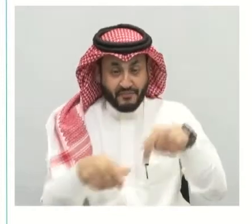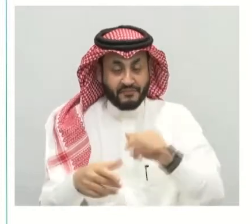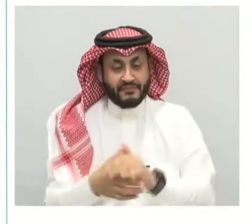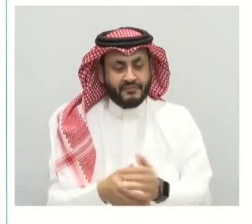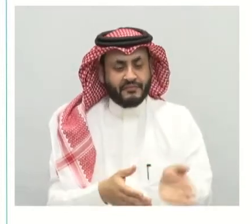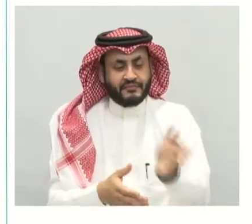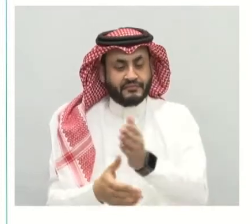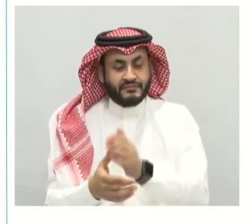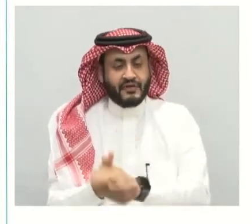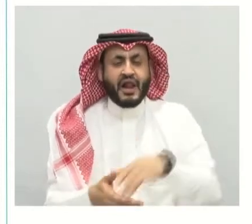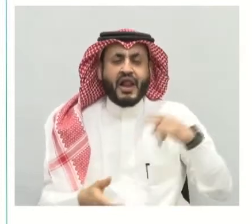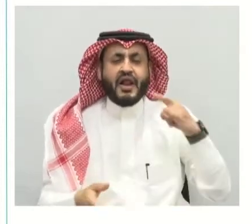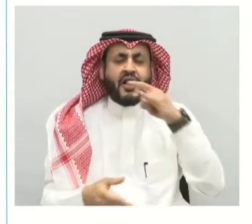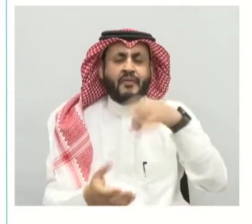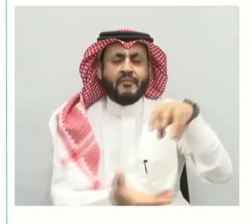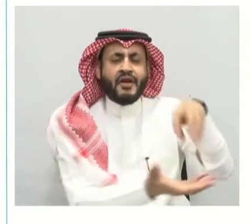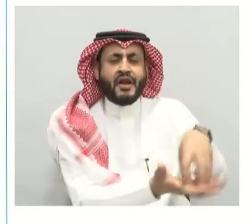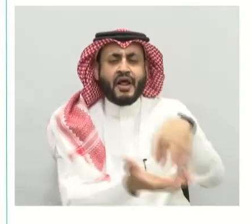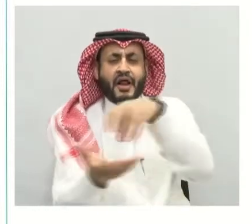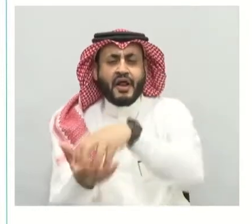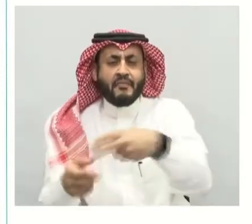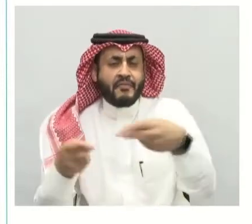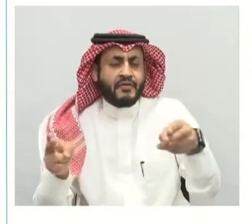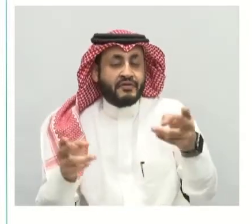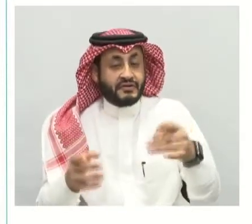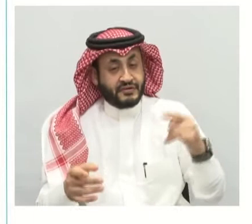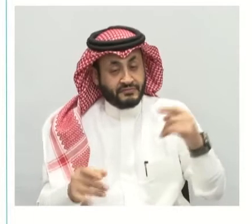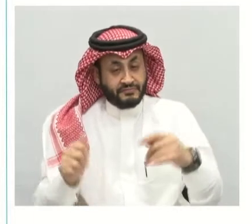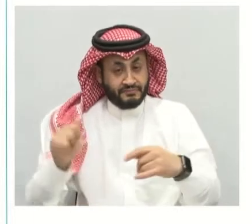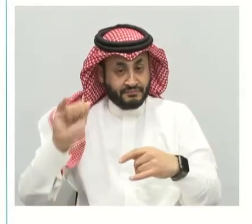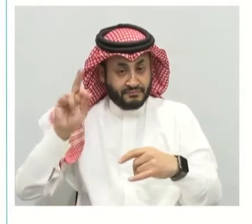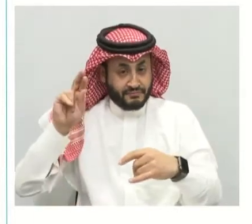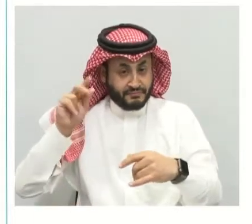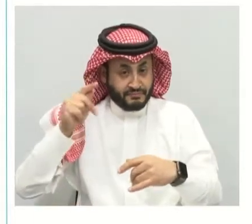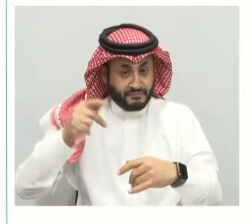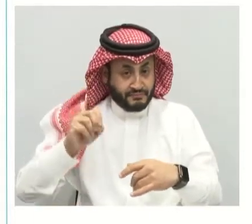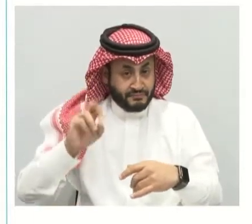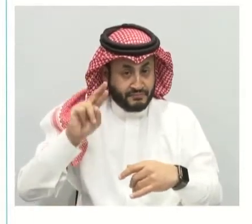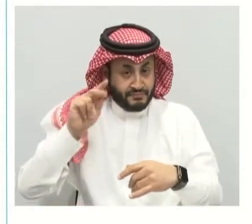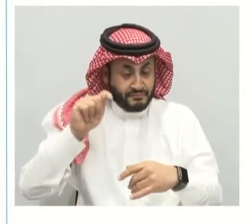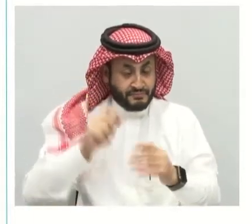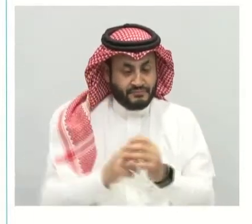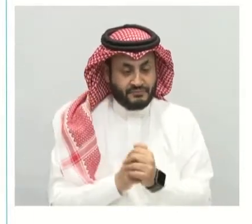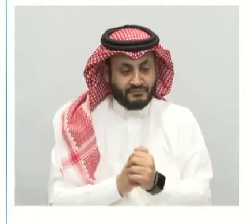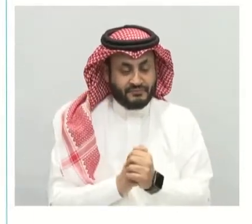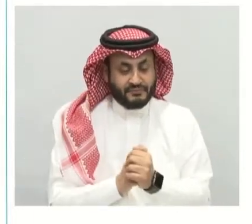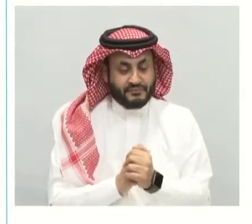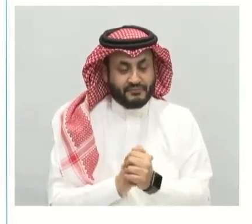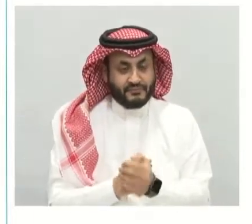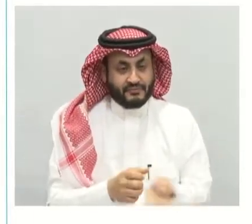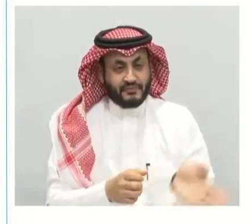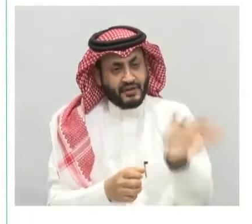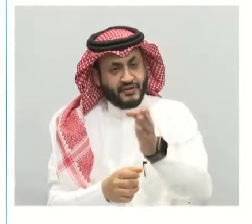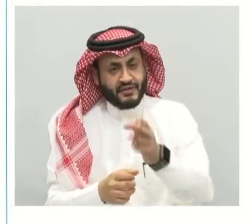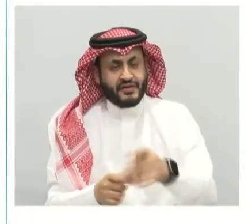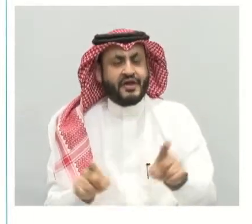where you can fly to different places, it is the airport. And also we talked about the section of pair